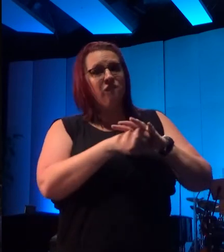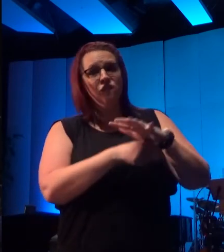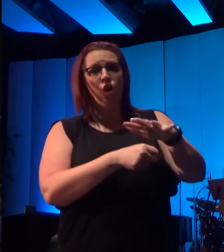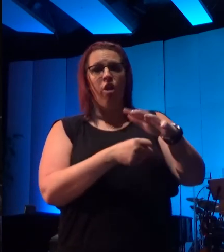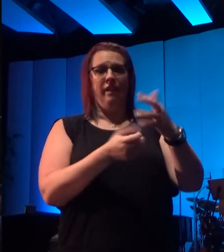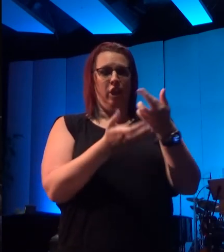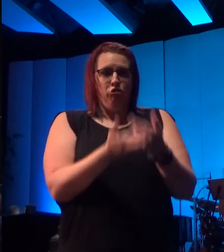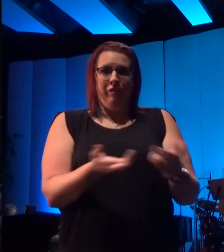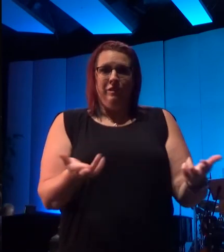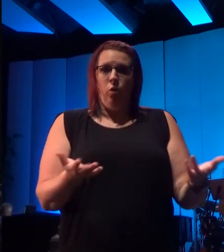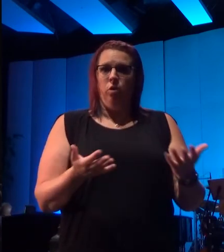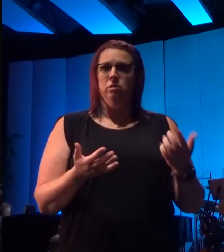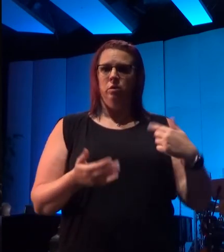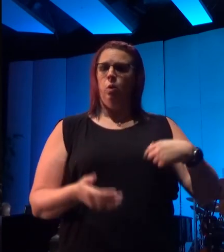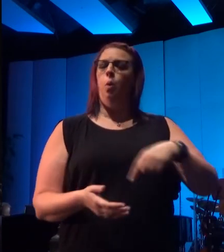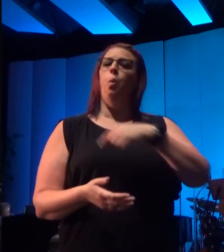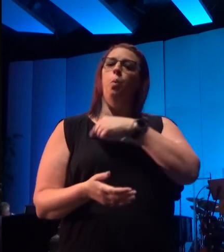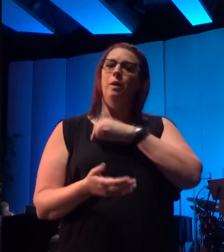We are at peace.